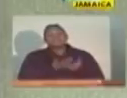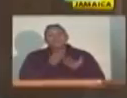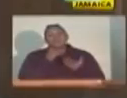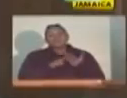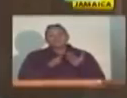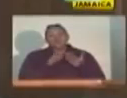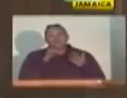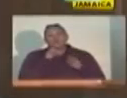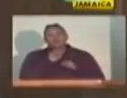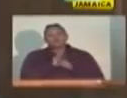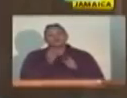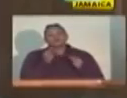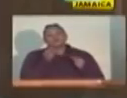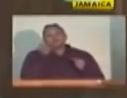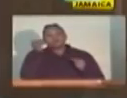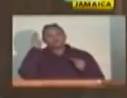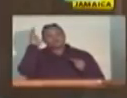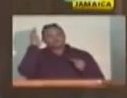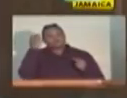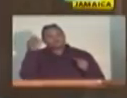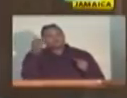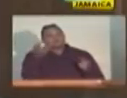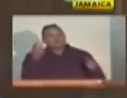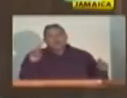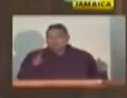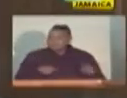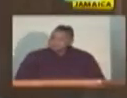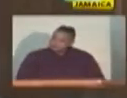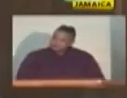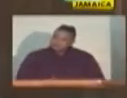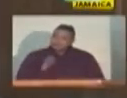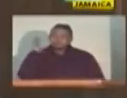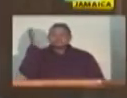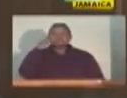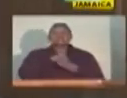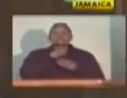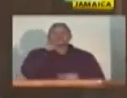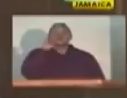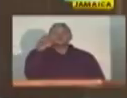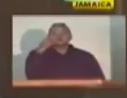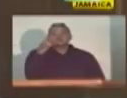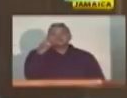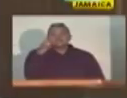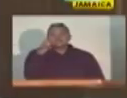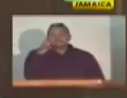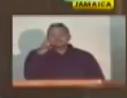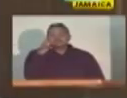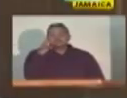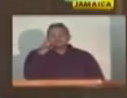make a presentation. Mr. Speaker, in 2017,